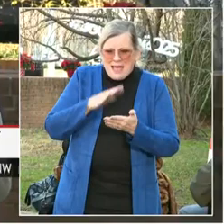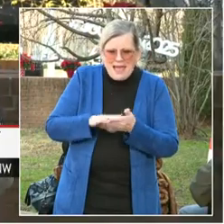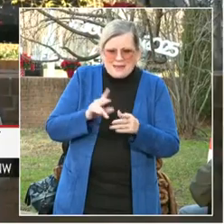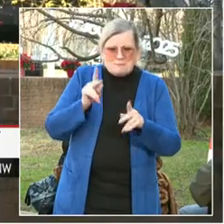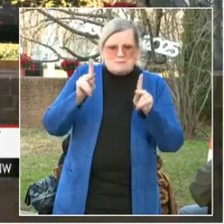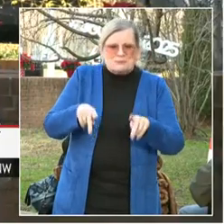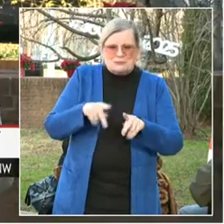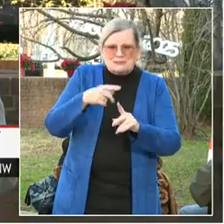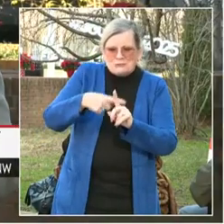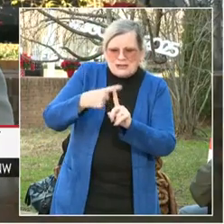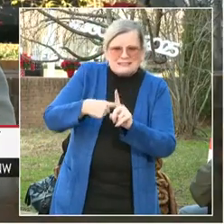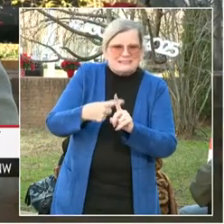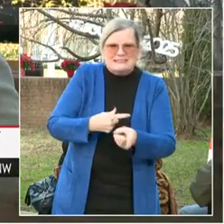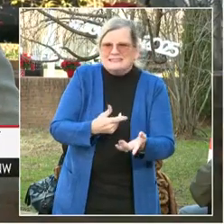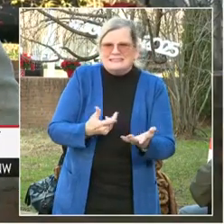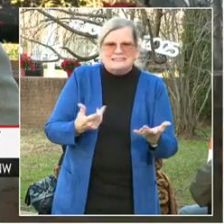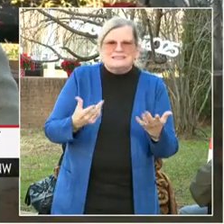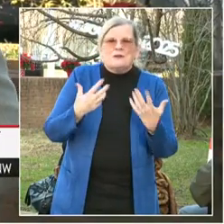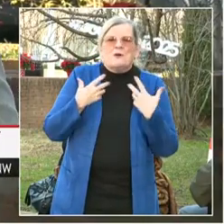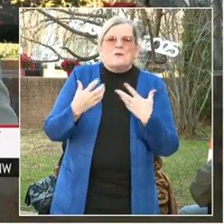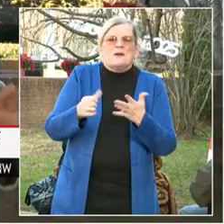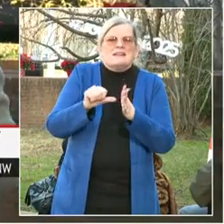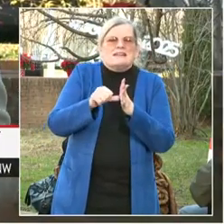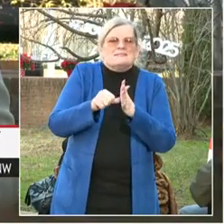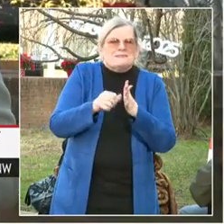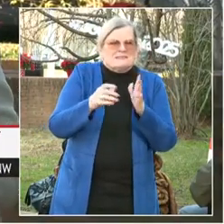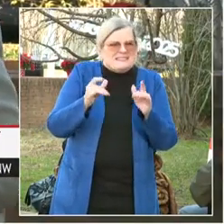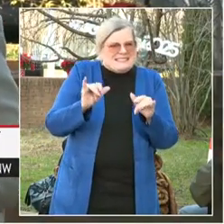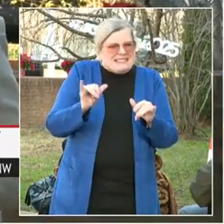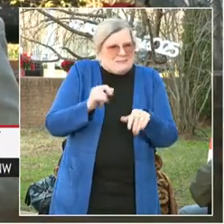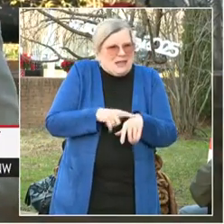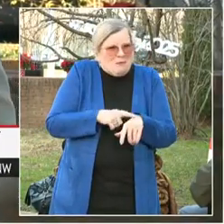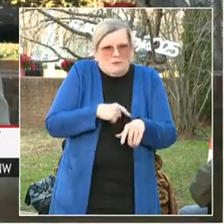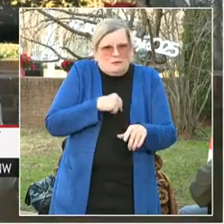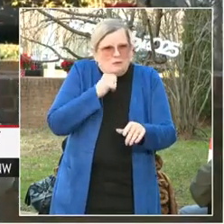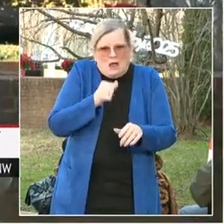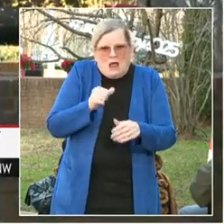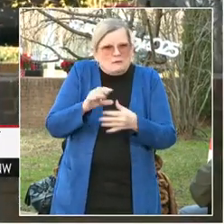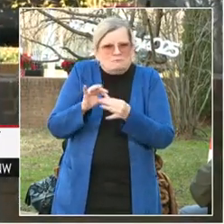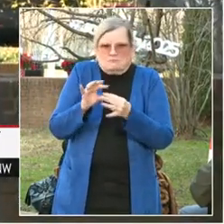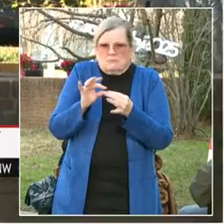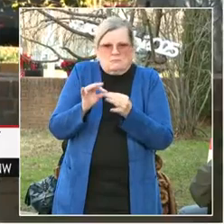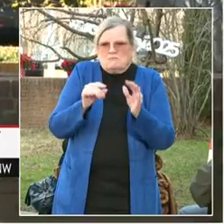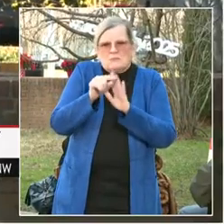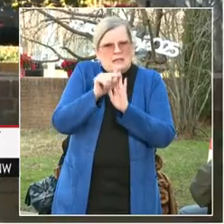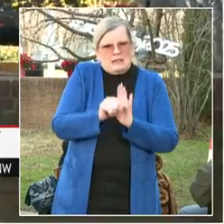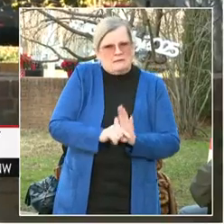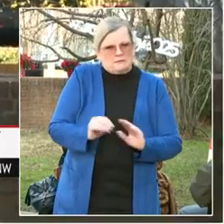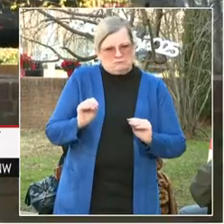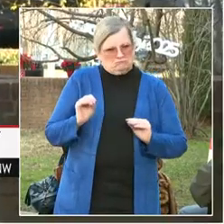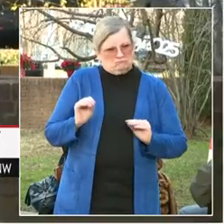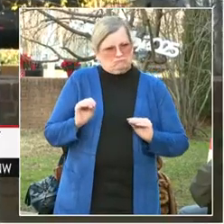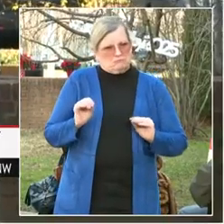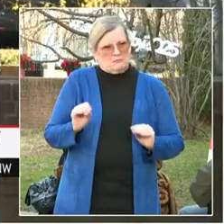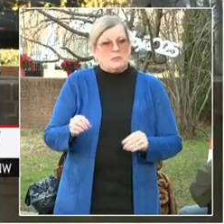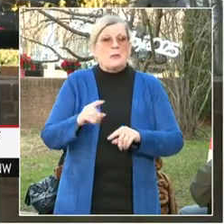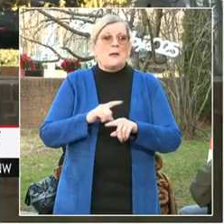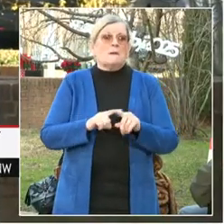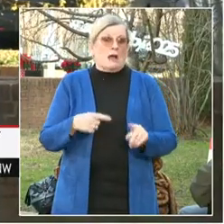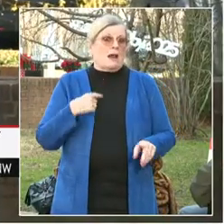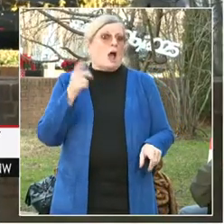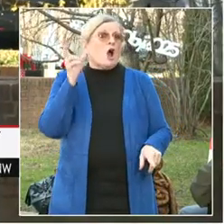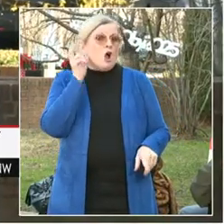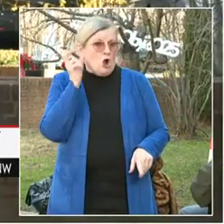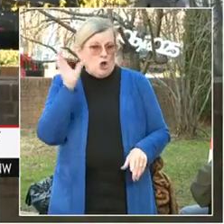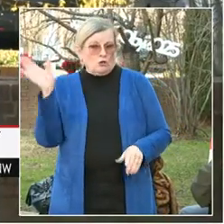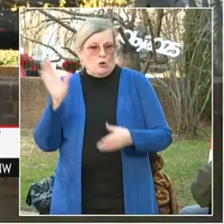I want to emphasize that, okay, because that's not what any of us are saying or want to convey. But what I hear directly is that we haven't done a